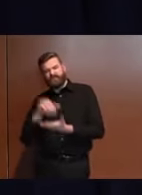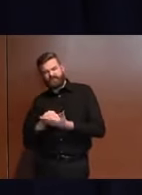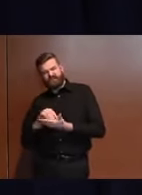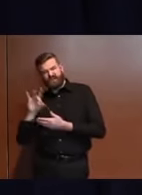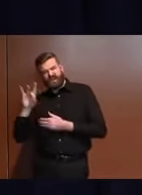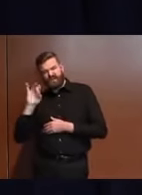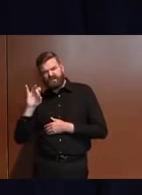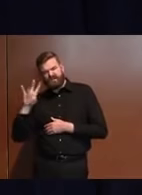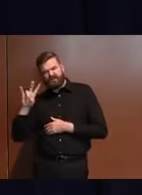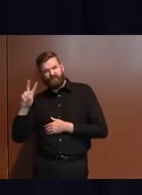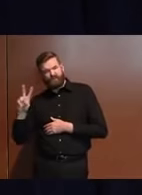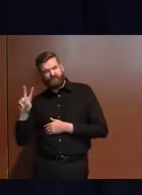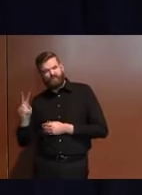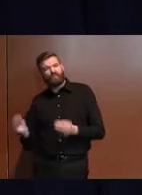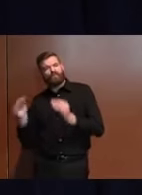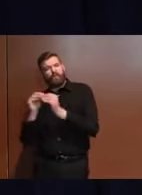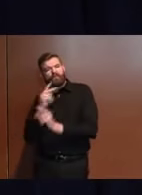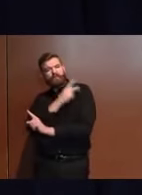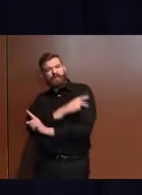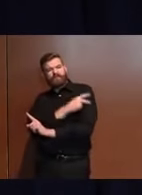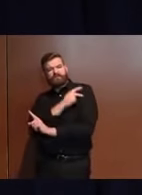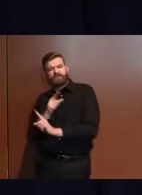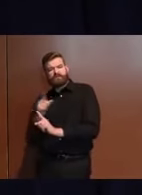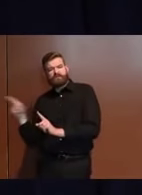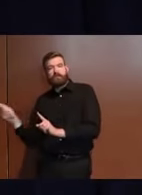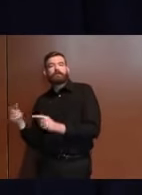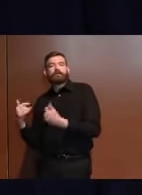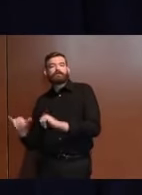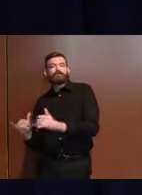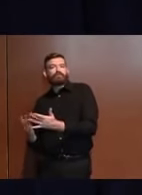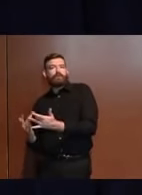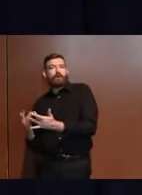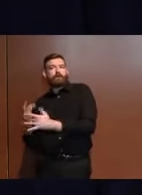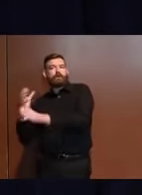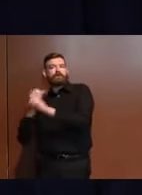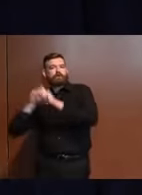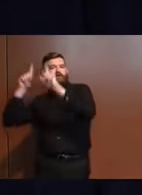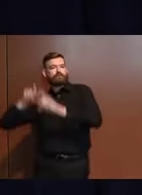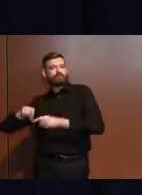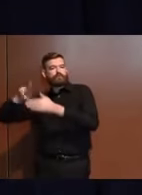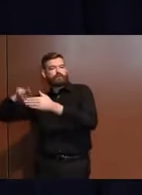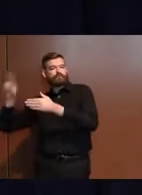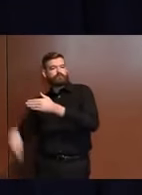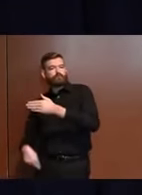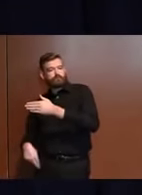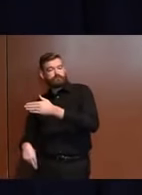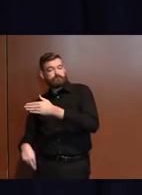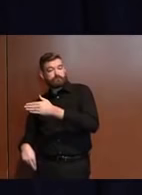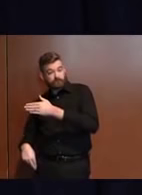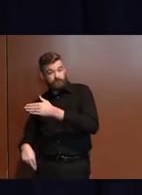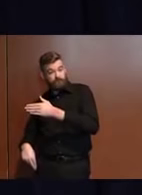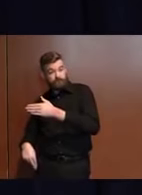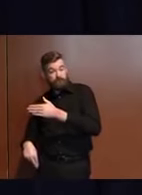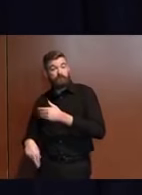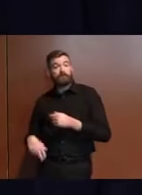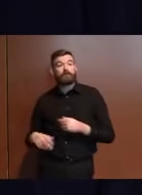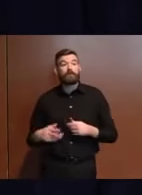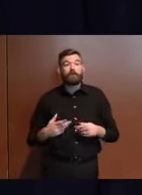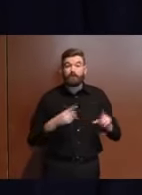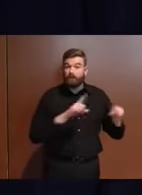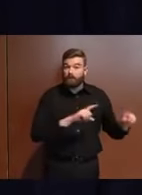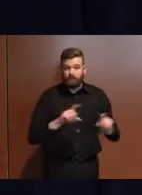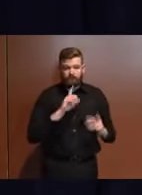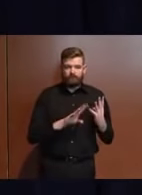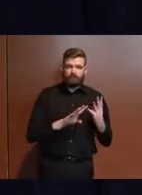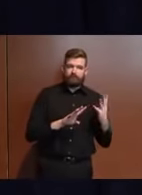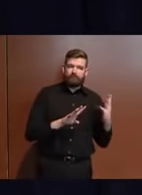1,872 patients are awaiting results. The backlog of testing, due to the overwhelming volume of